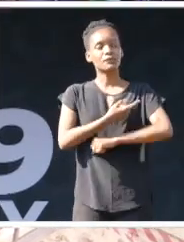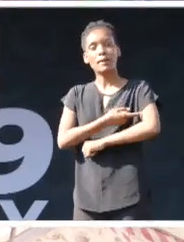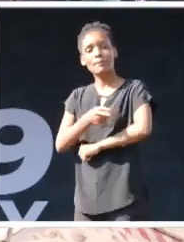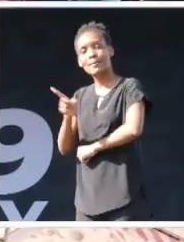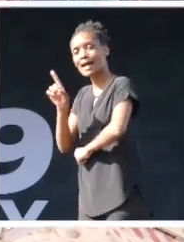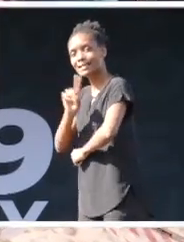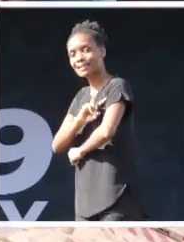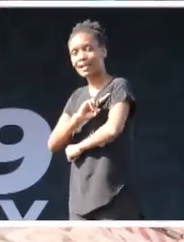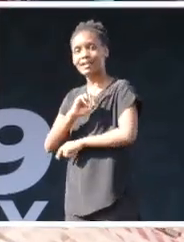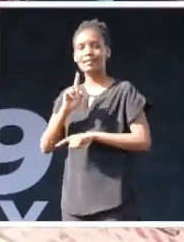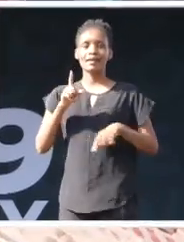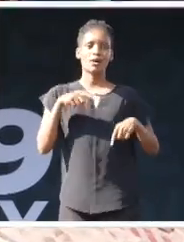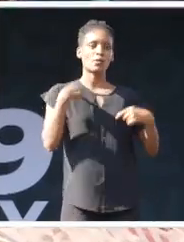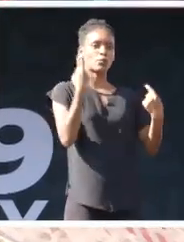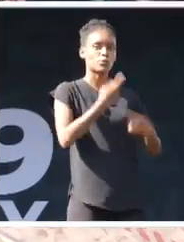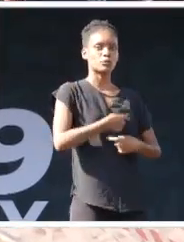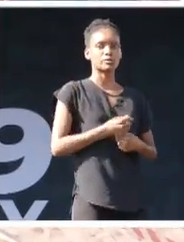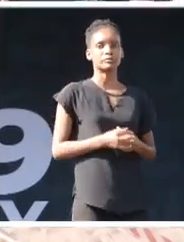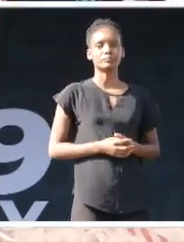Mata!